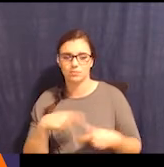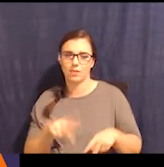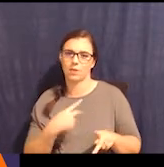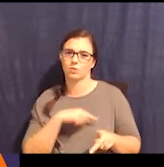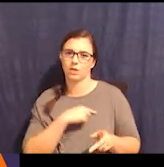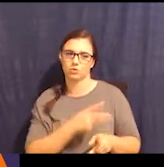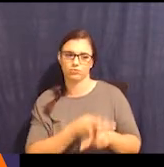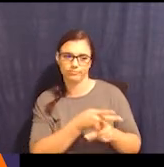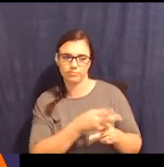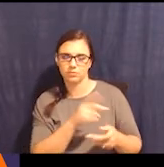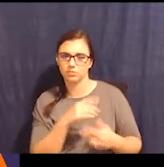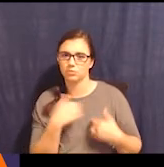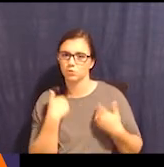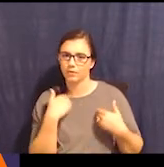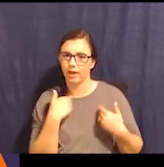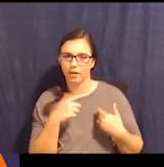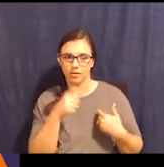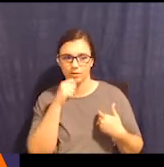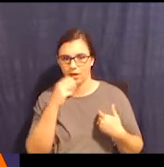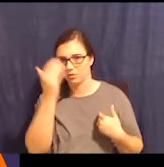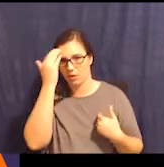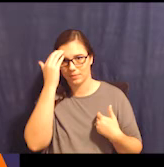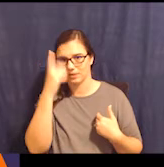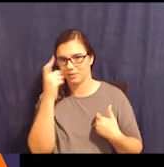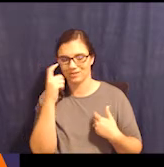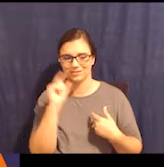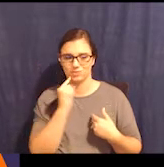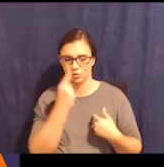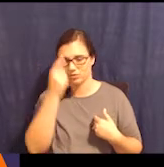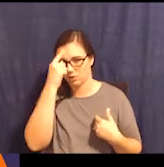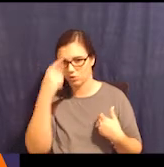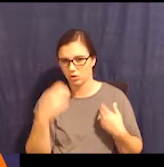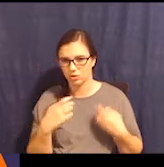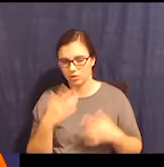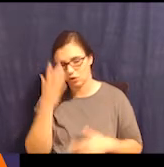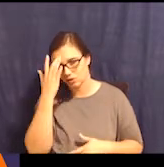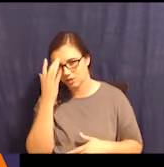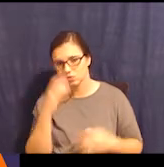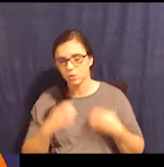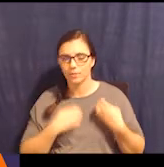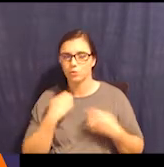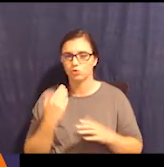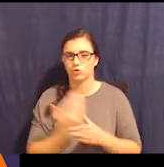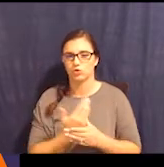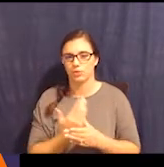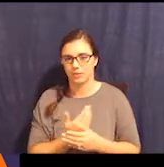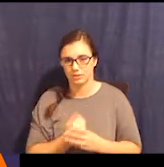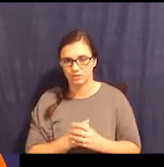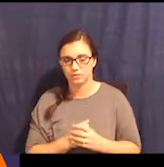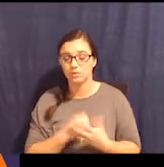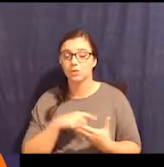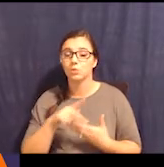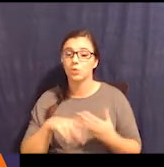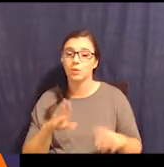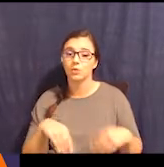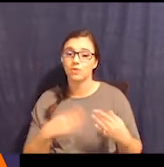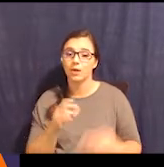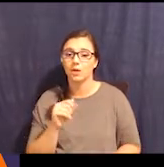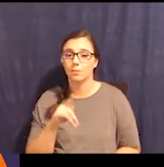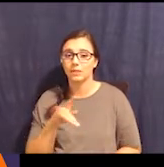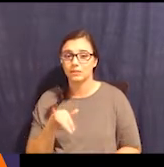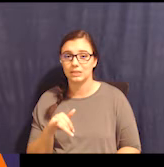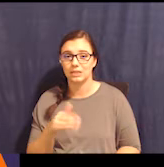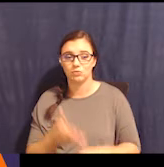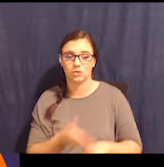mental illness or emotional disturbance. The program provides competency restoration services for youth who are charged with a